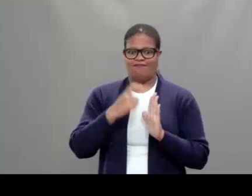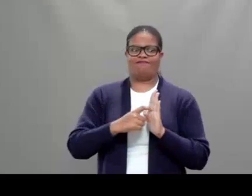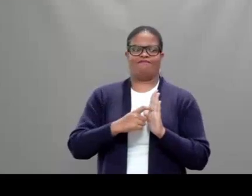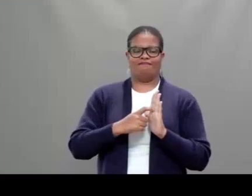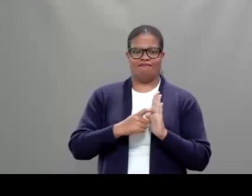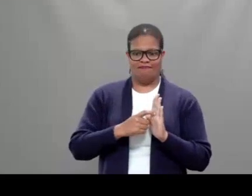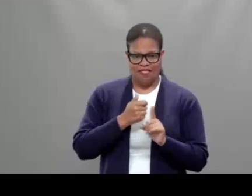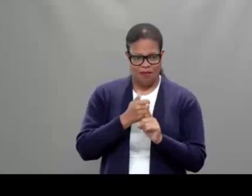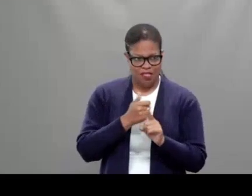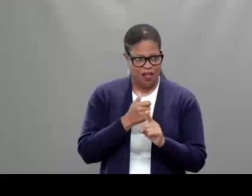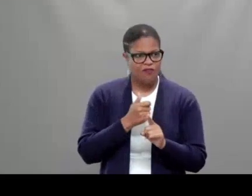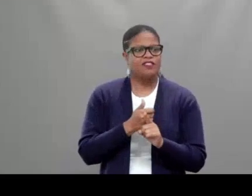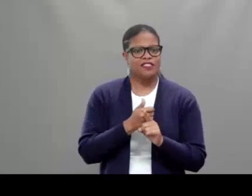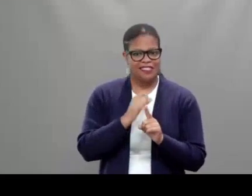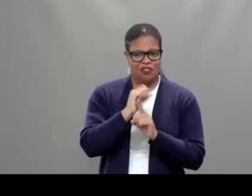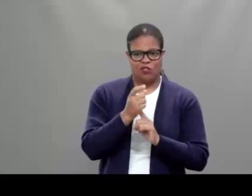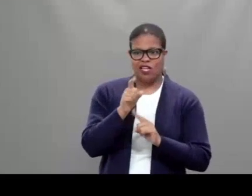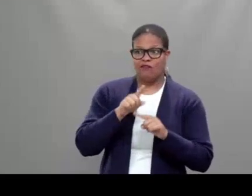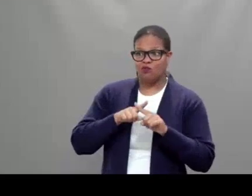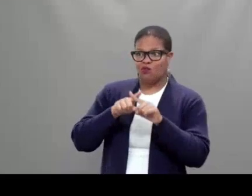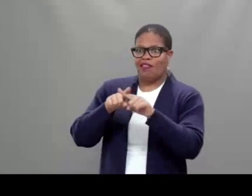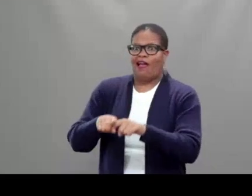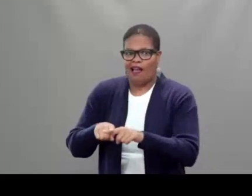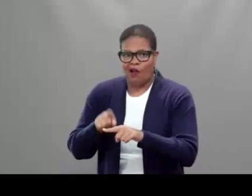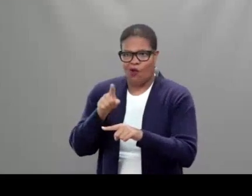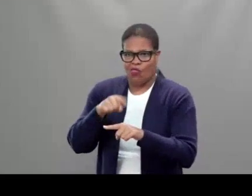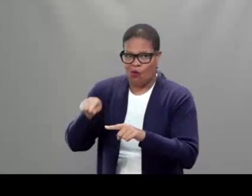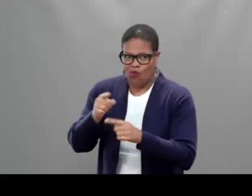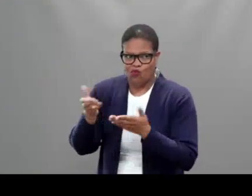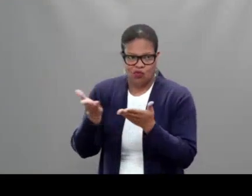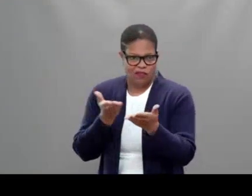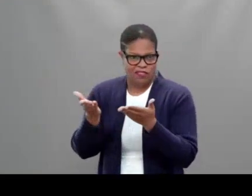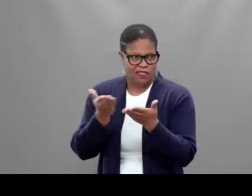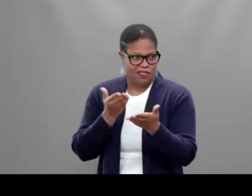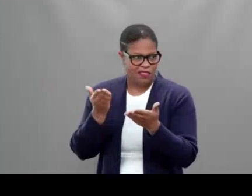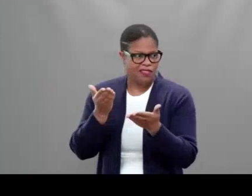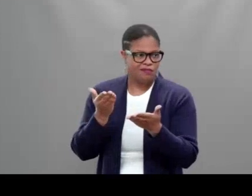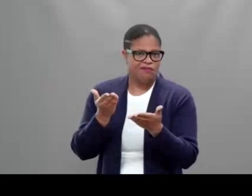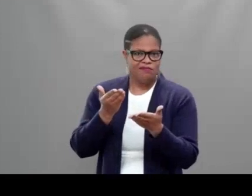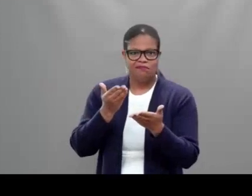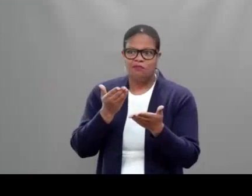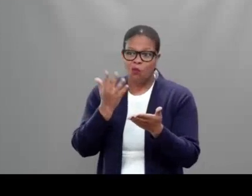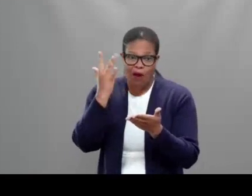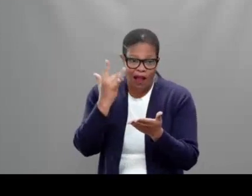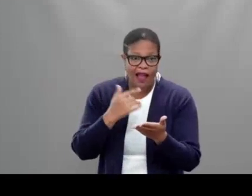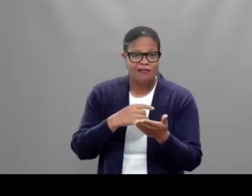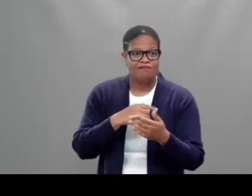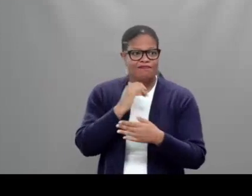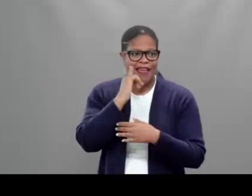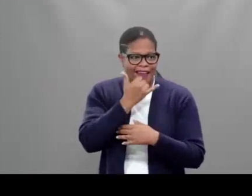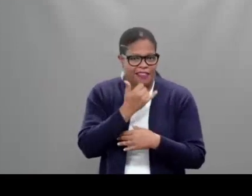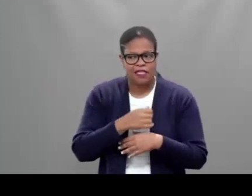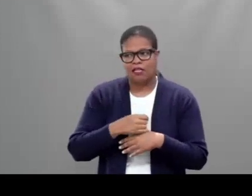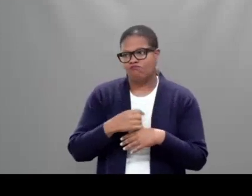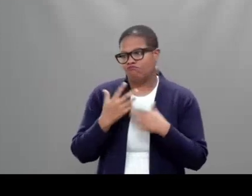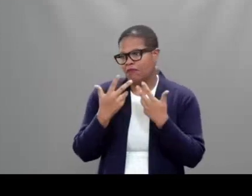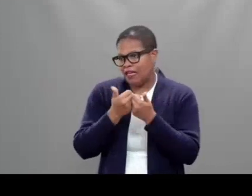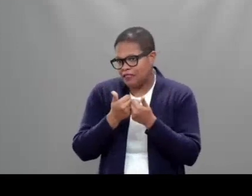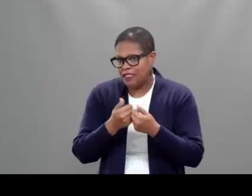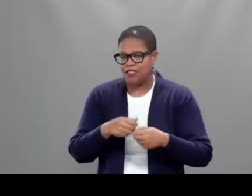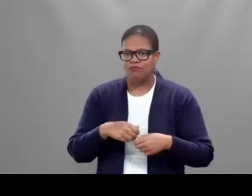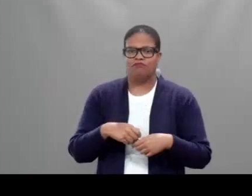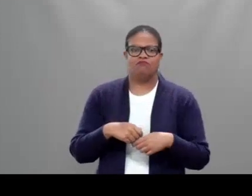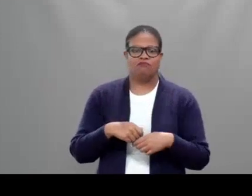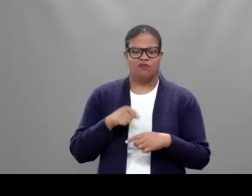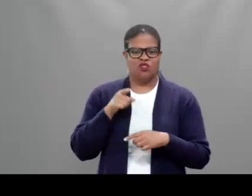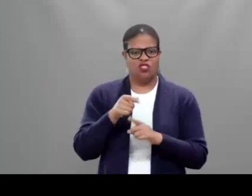predicament where they have to rely on those services because of having an accident. She,